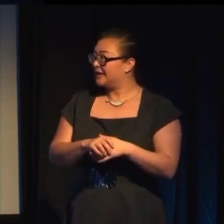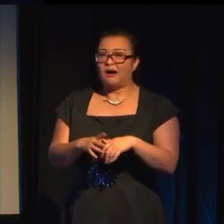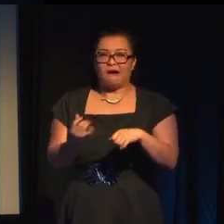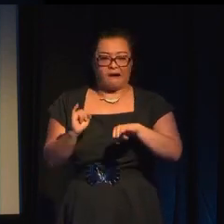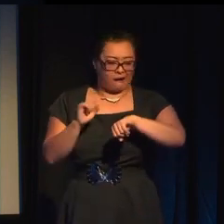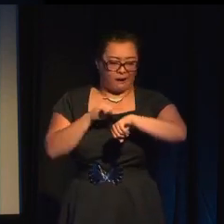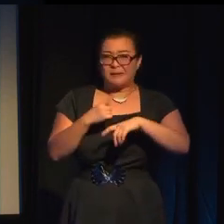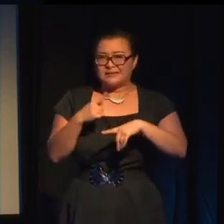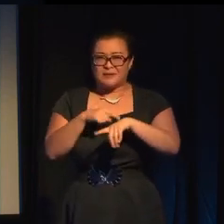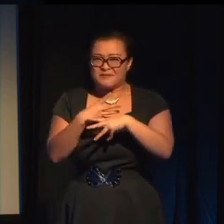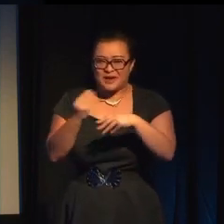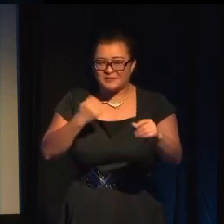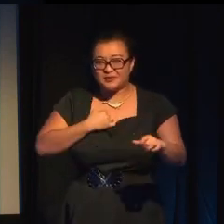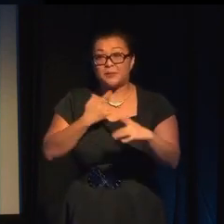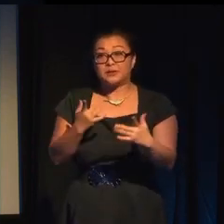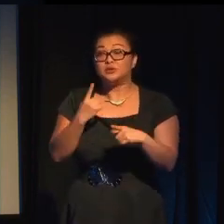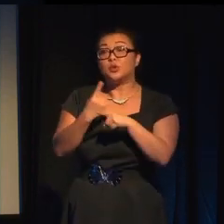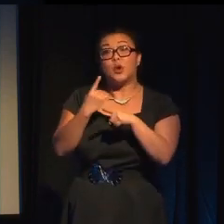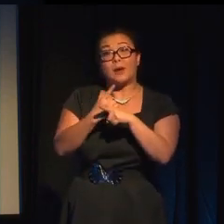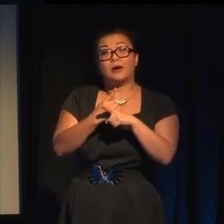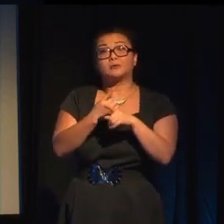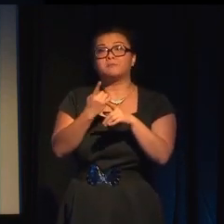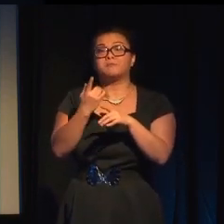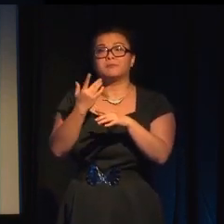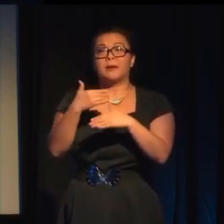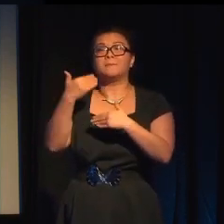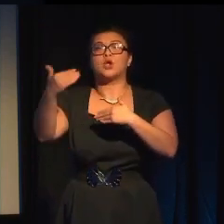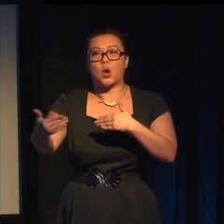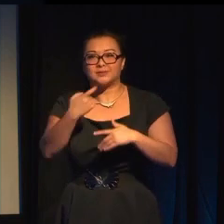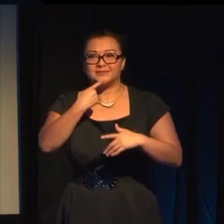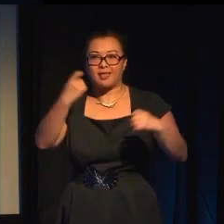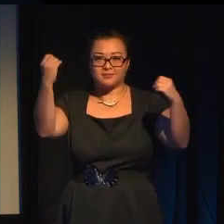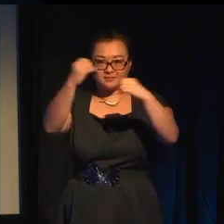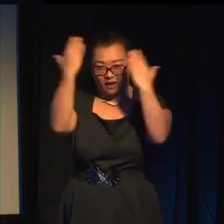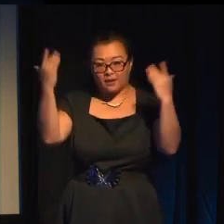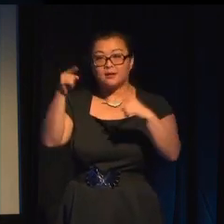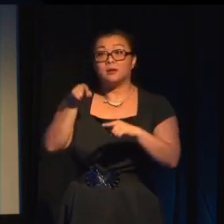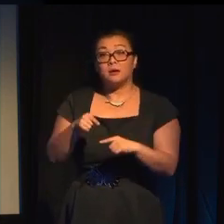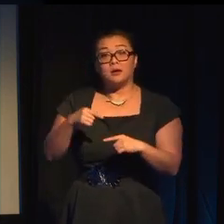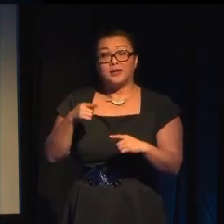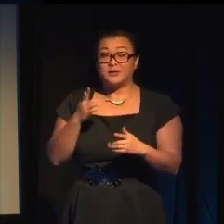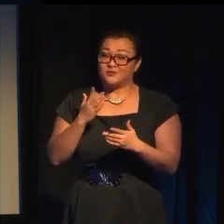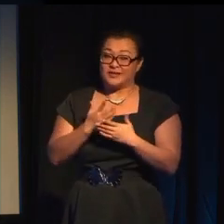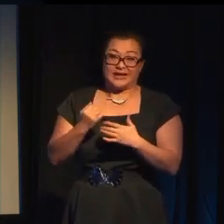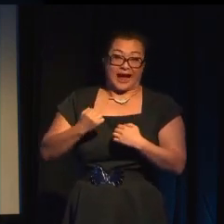So to talk about Beyond a Steel Sky, very much our most ambitious adventure.